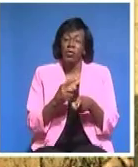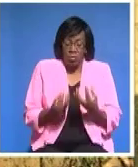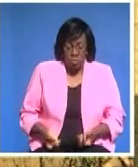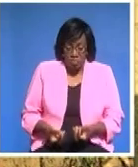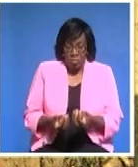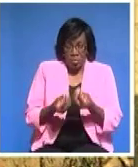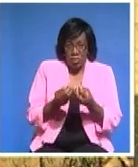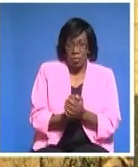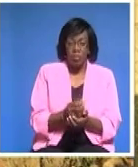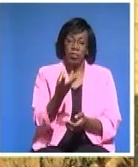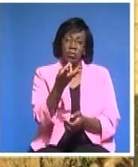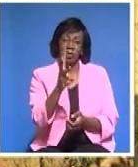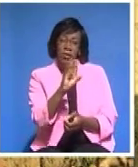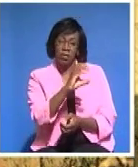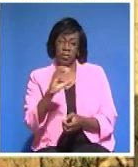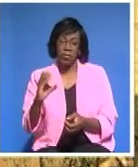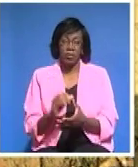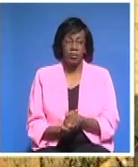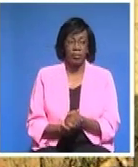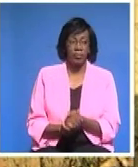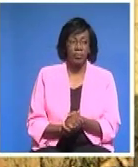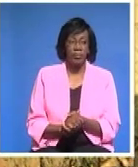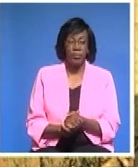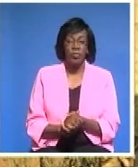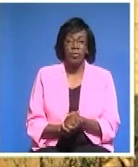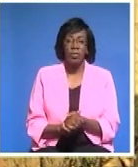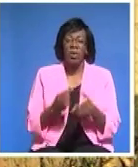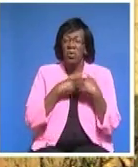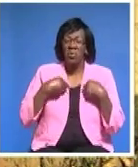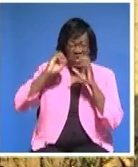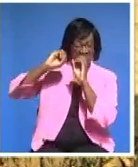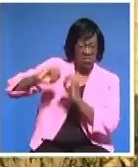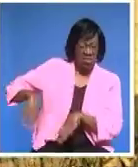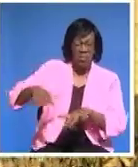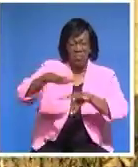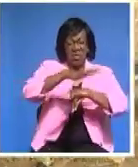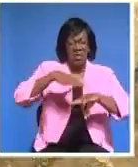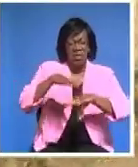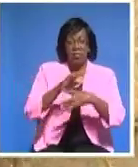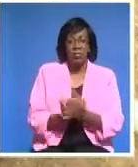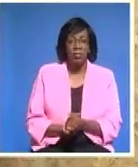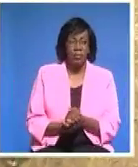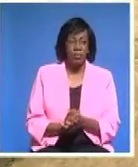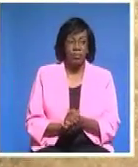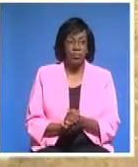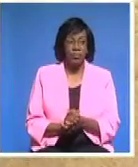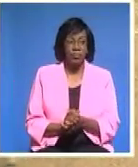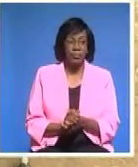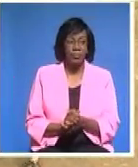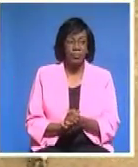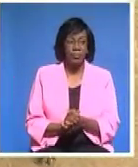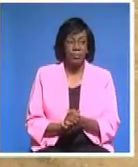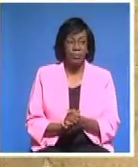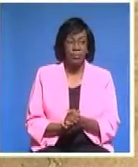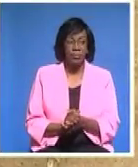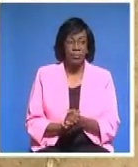planet. So we just leave the livestock and we leave everything to go on, and we expect the carnivores not to kill them. The sanctuary